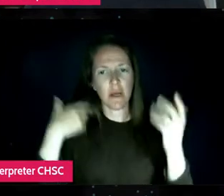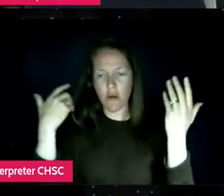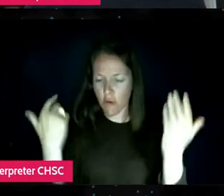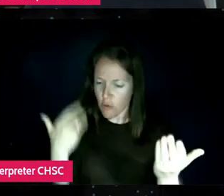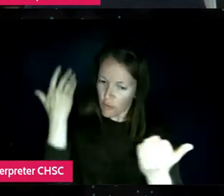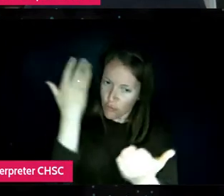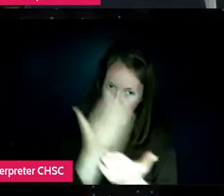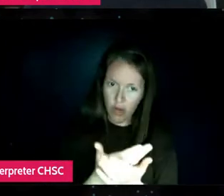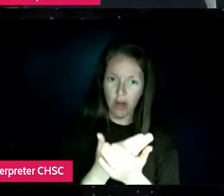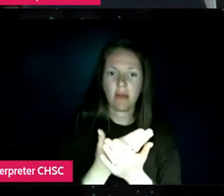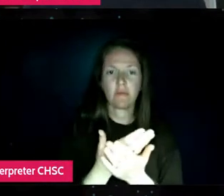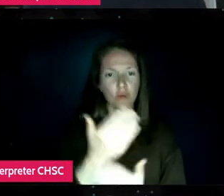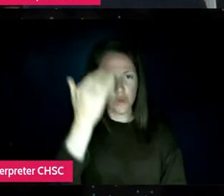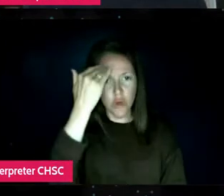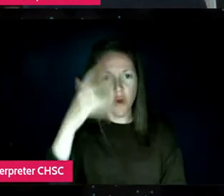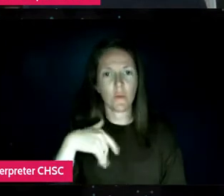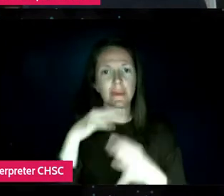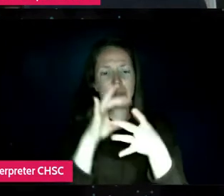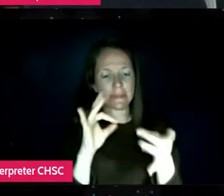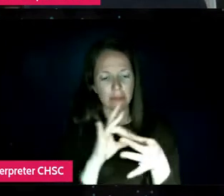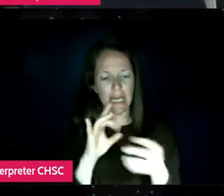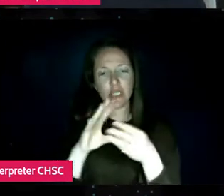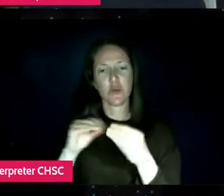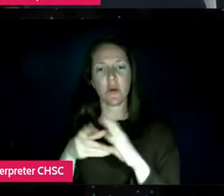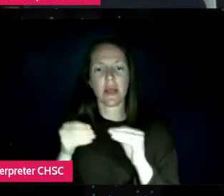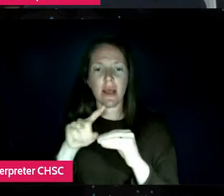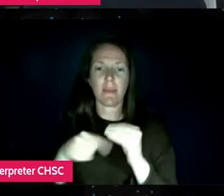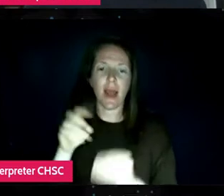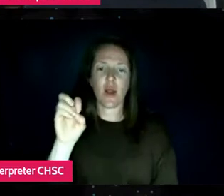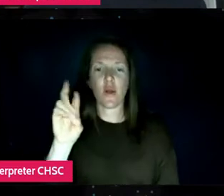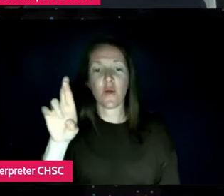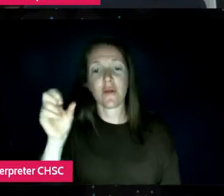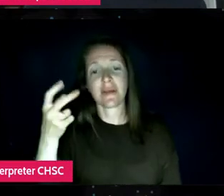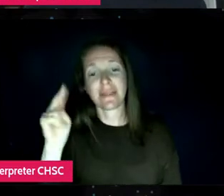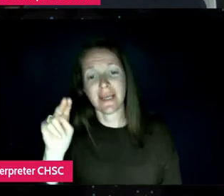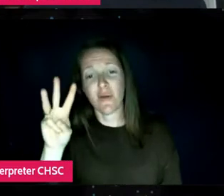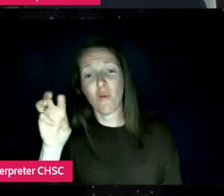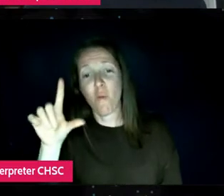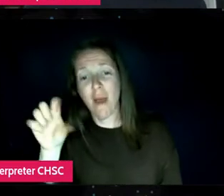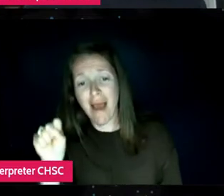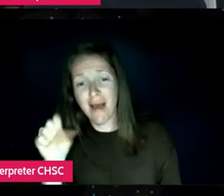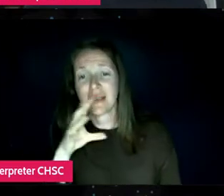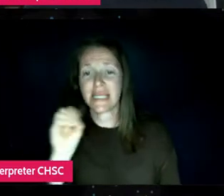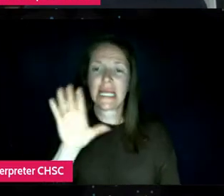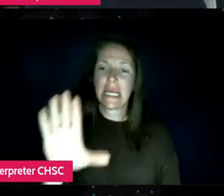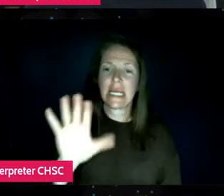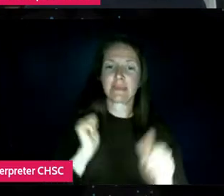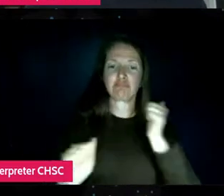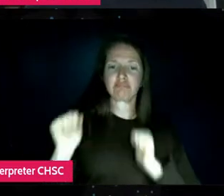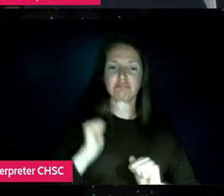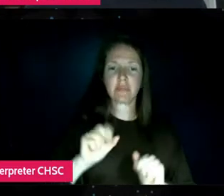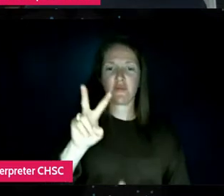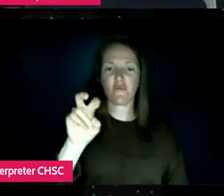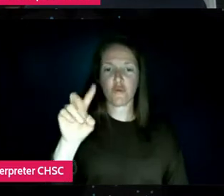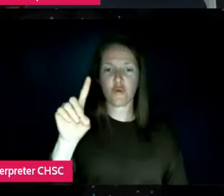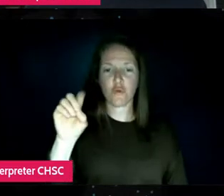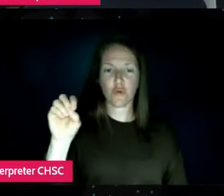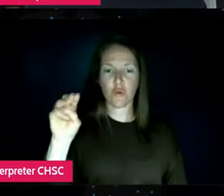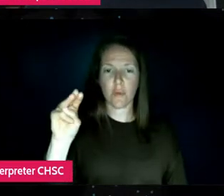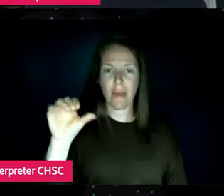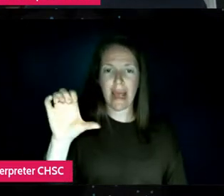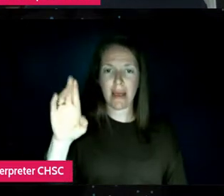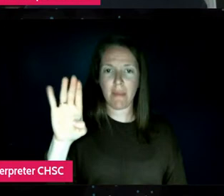were going to tell a story about Orson Welles and his production of Voodoo Macbeth, which was the first